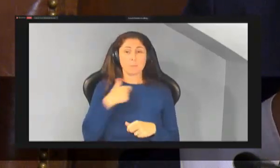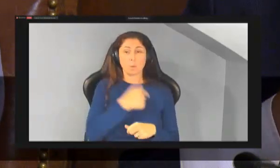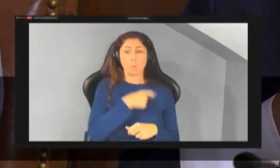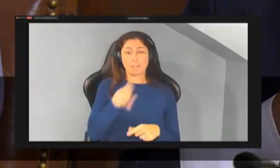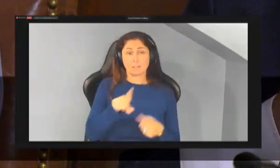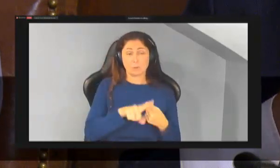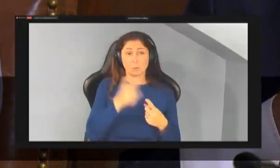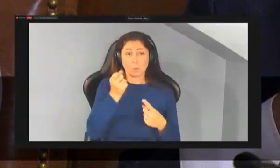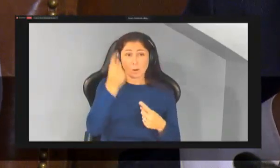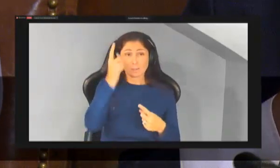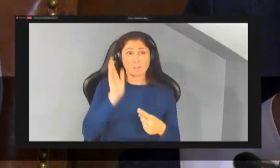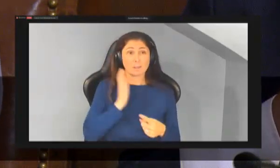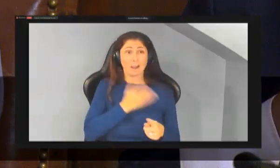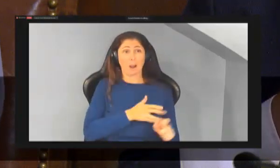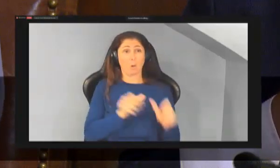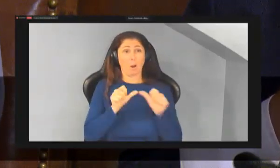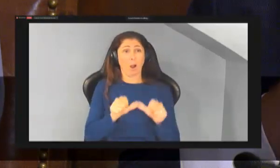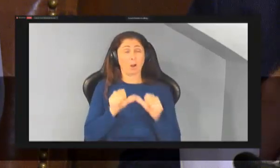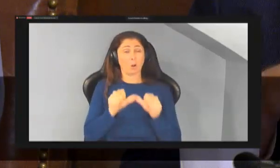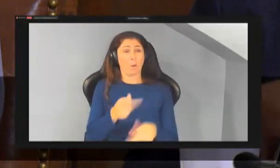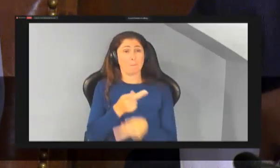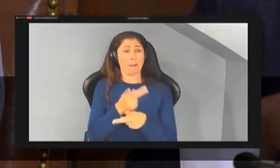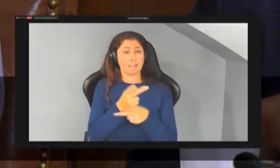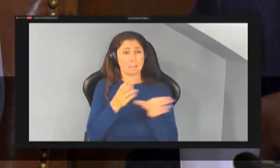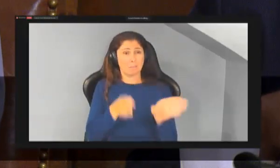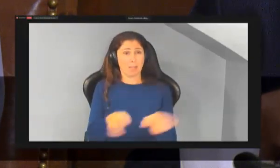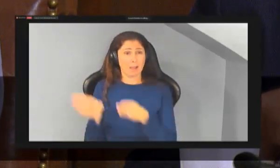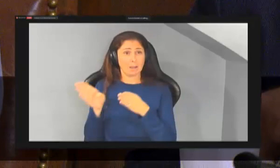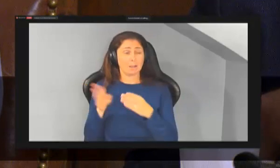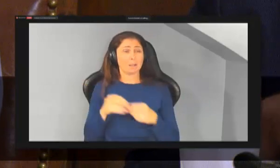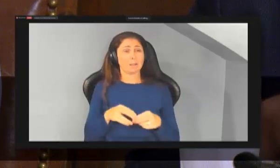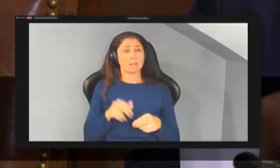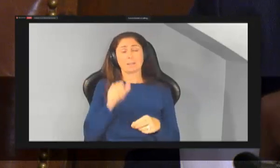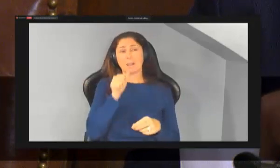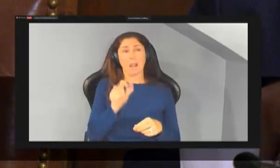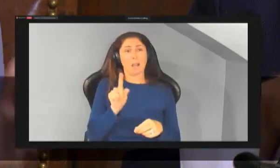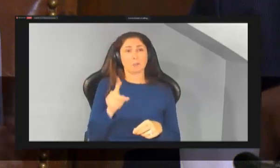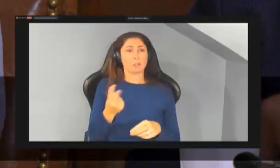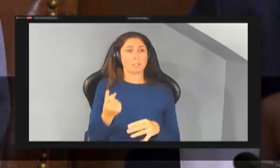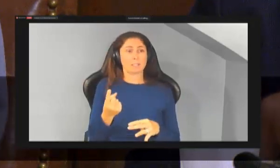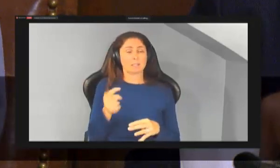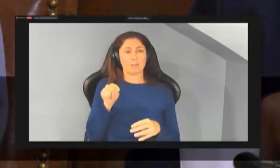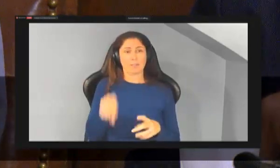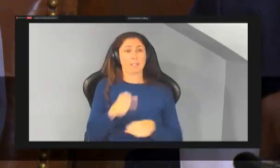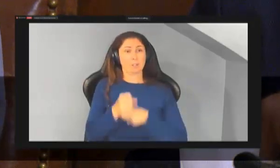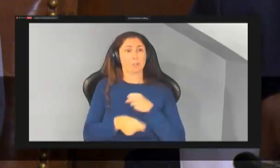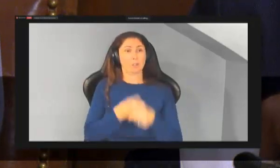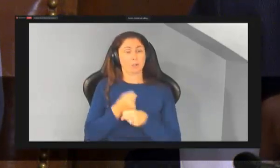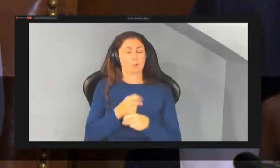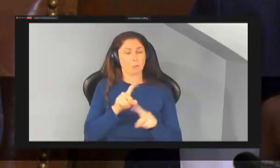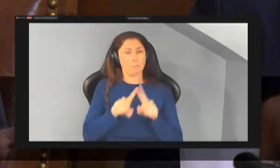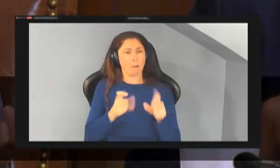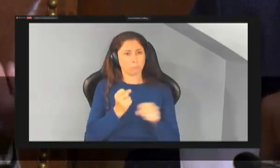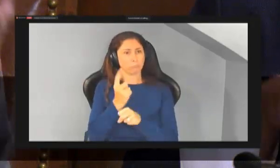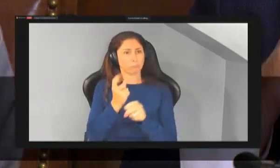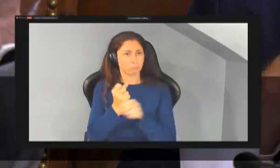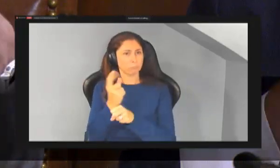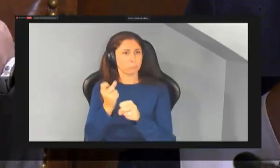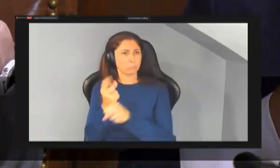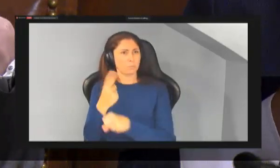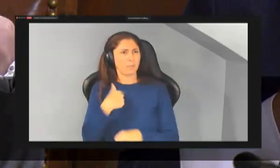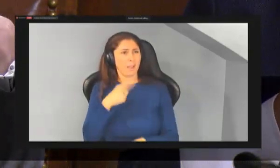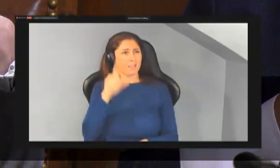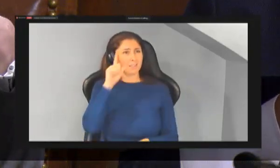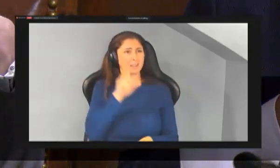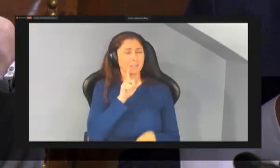our ongoing maintenance plan, not just this year, but on an annual basis. And I think actually ask